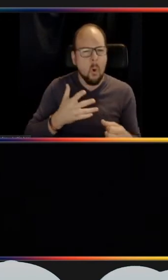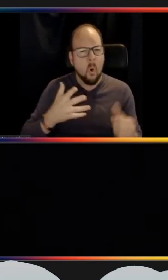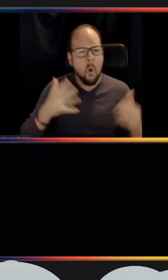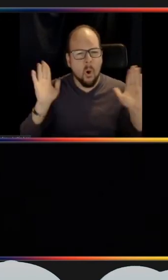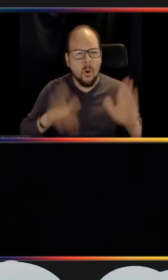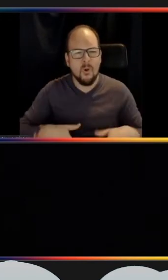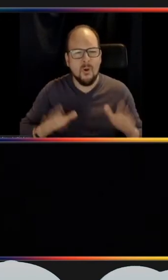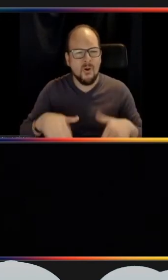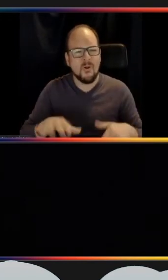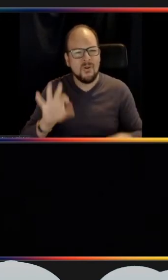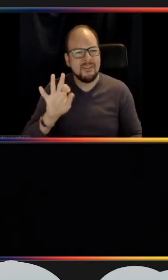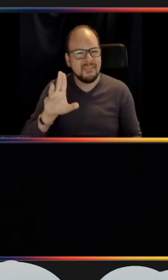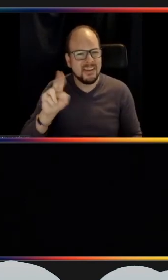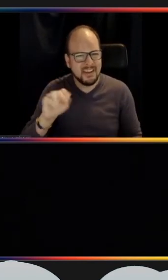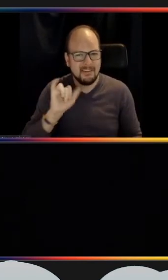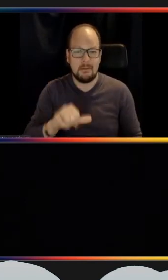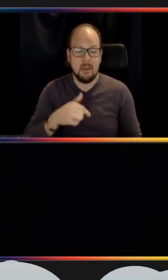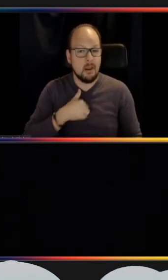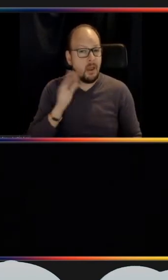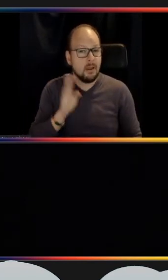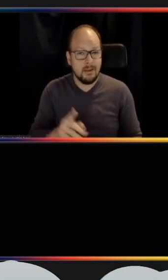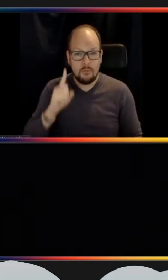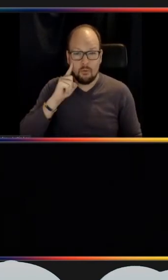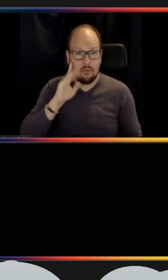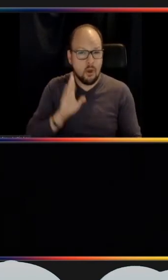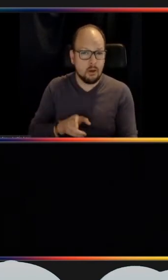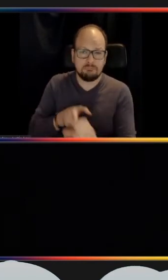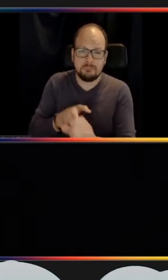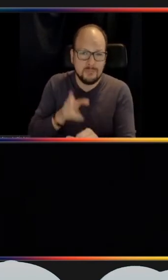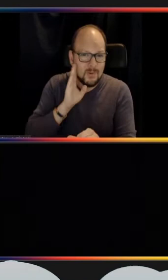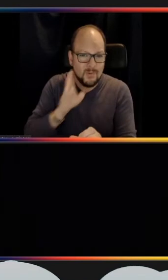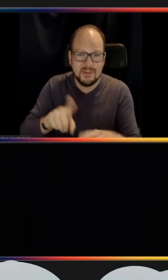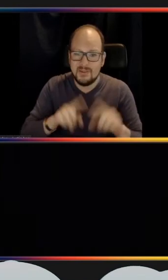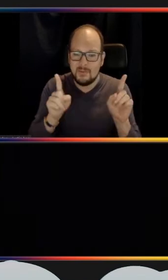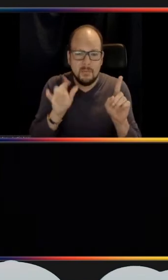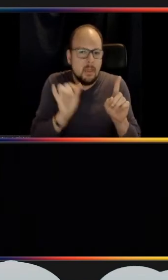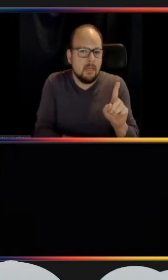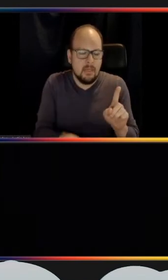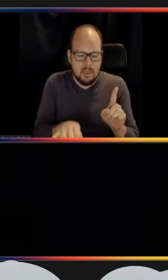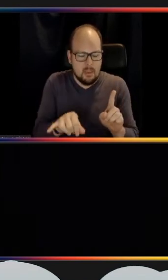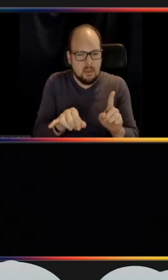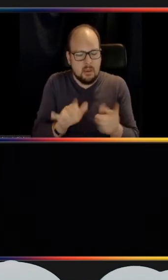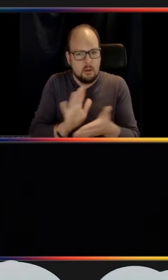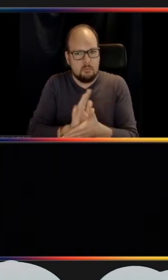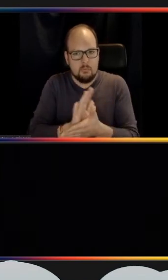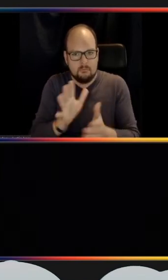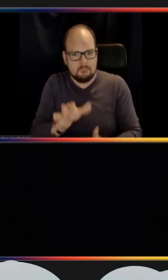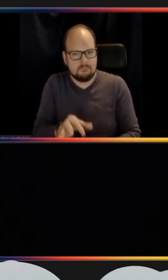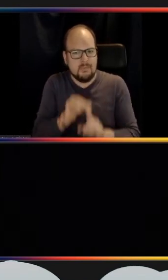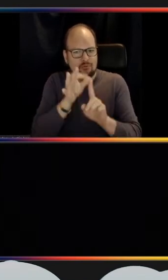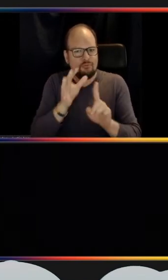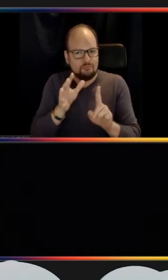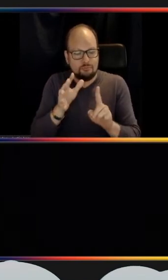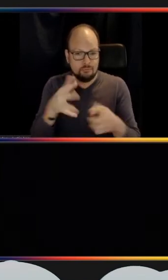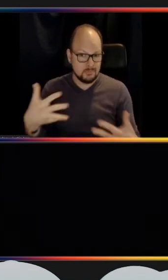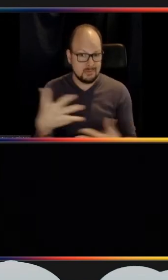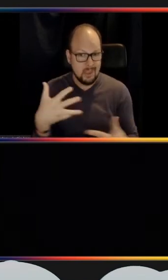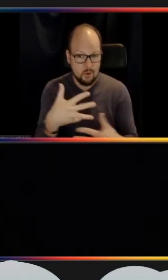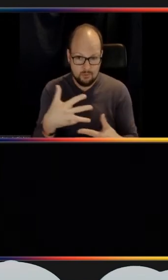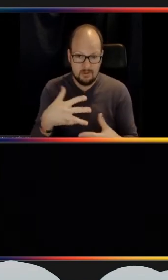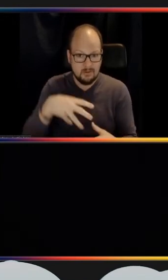it was such a blast. And this is a really special scary movie, because it's has a lot to say.